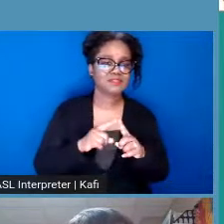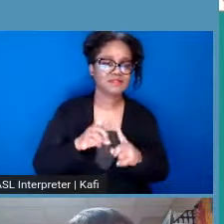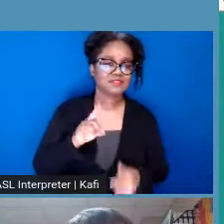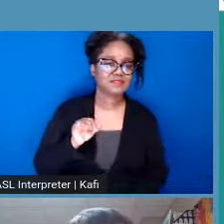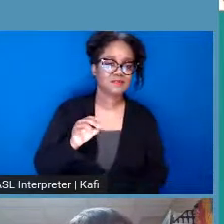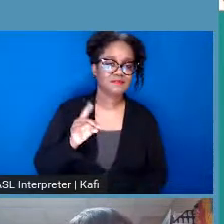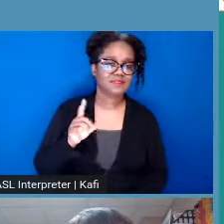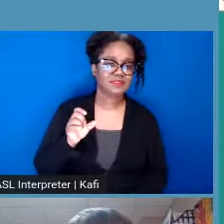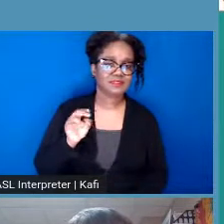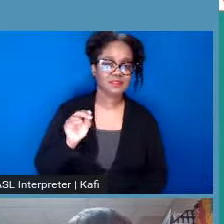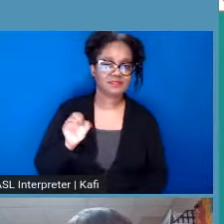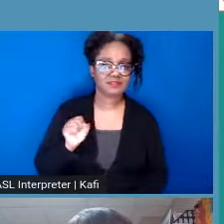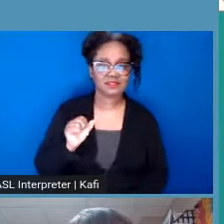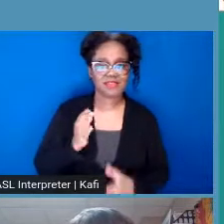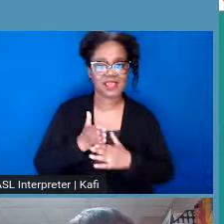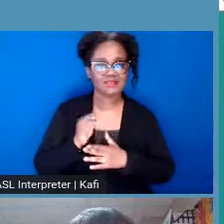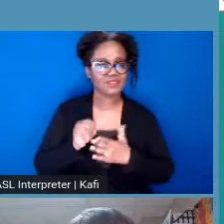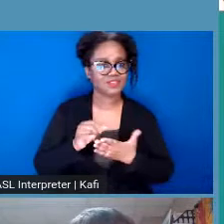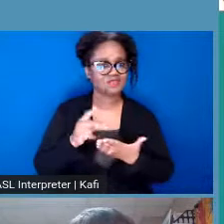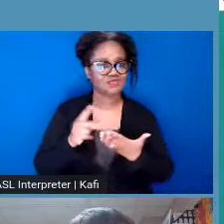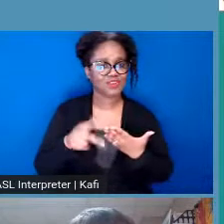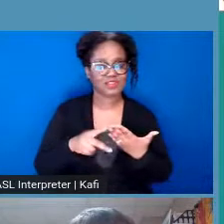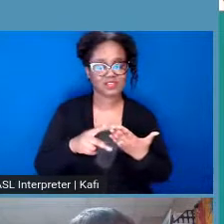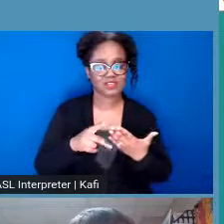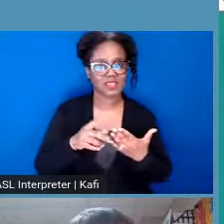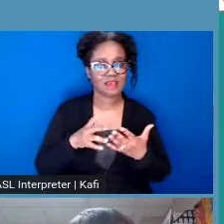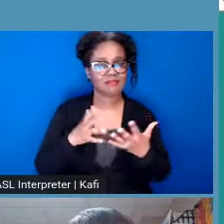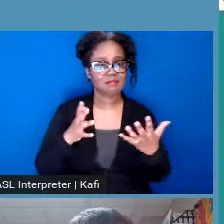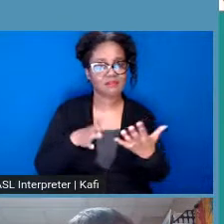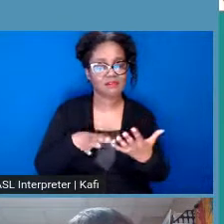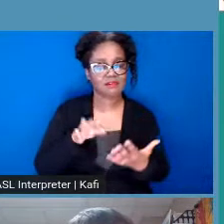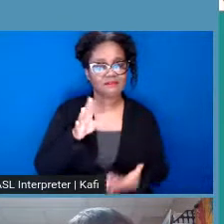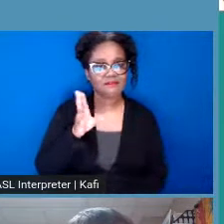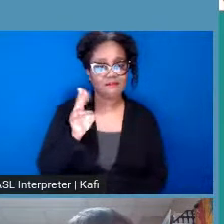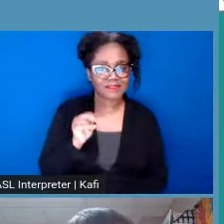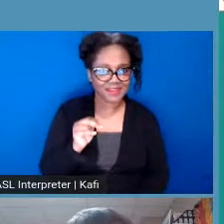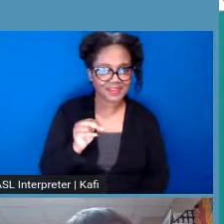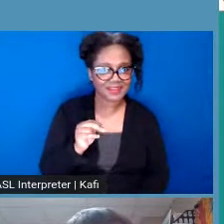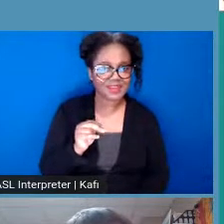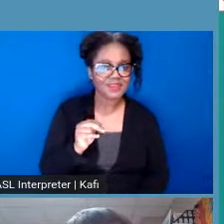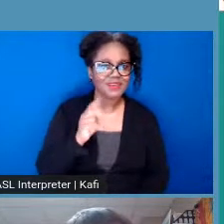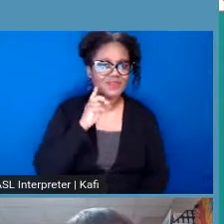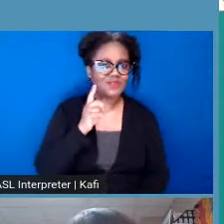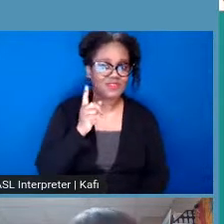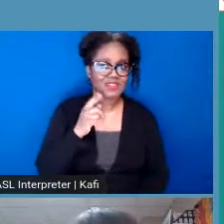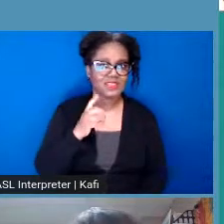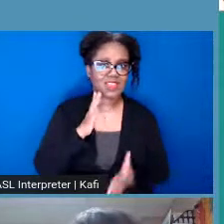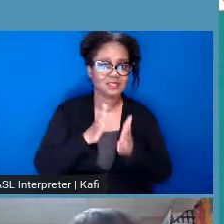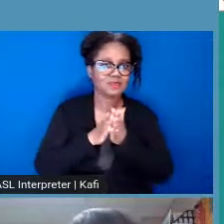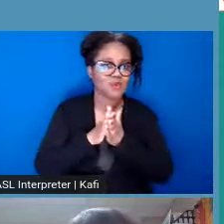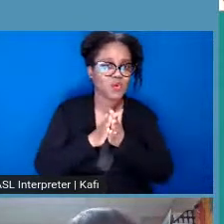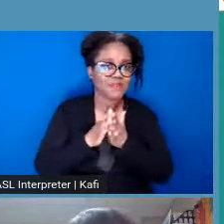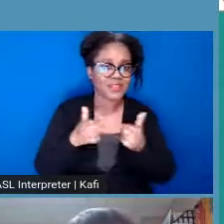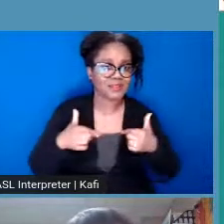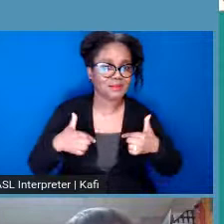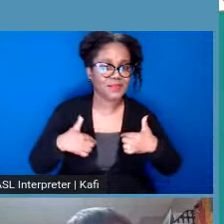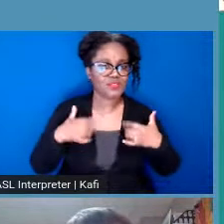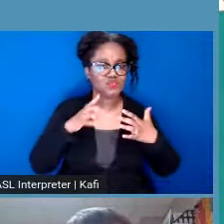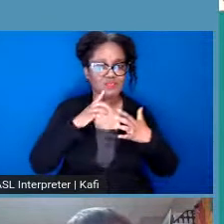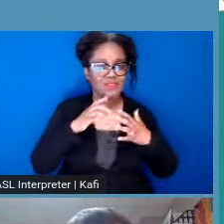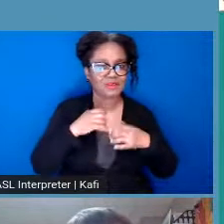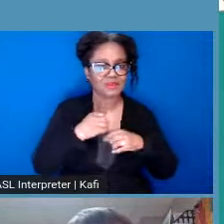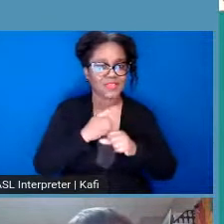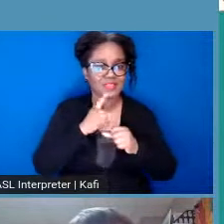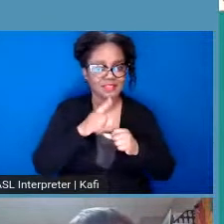and I know it's energized me to want to make the collection even more accessible, and I look forward to the rest